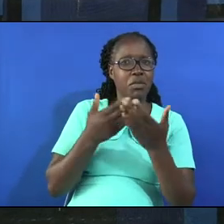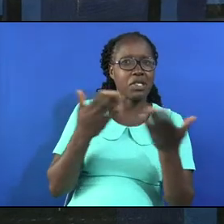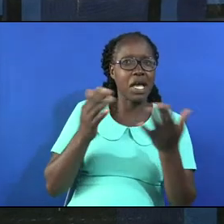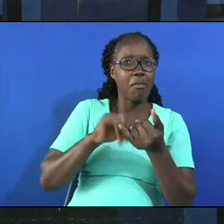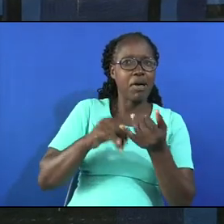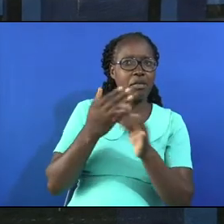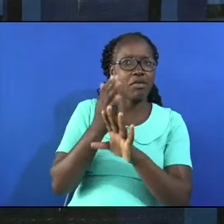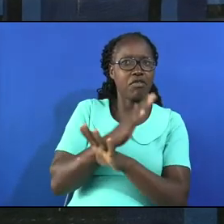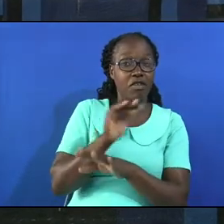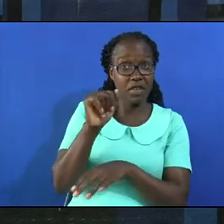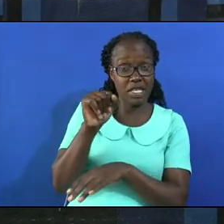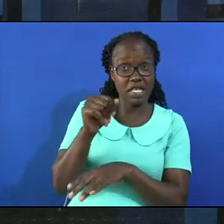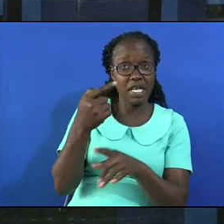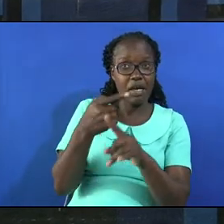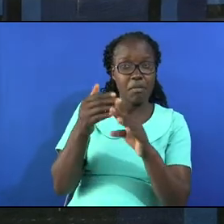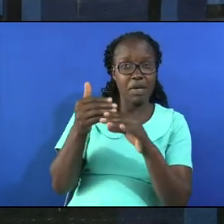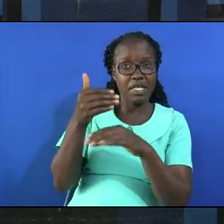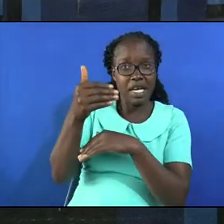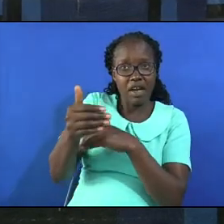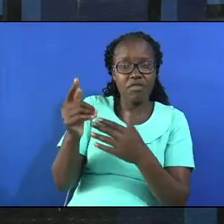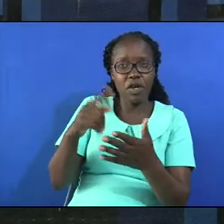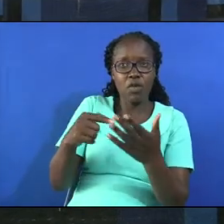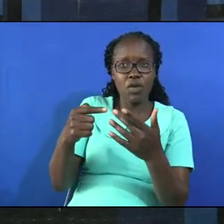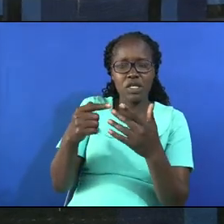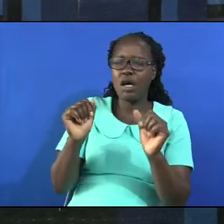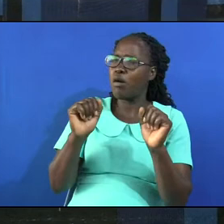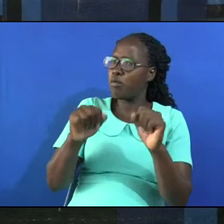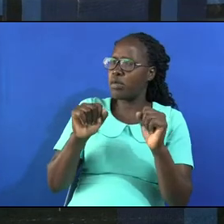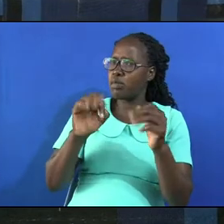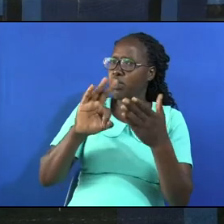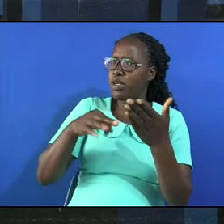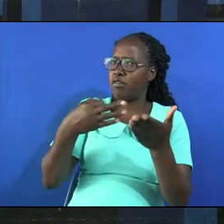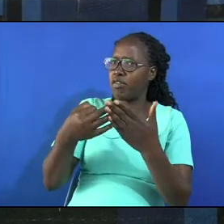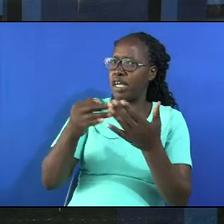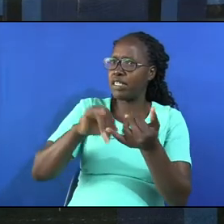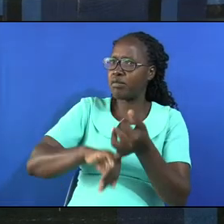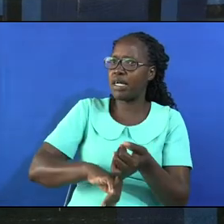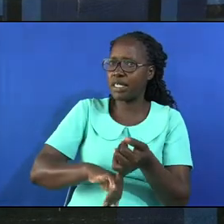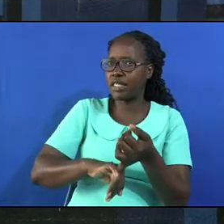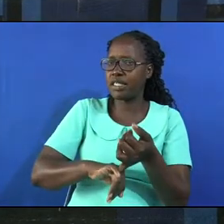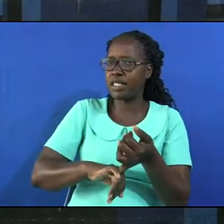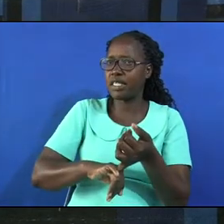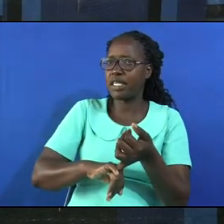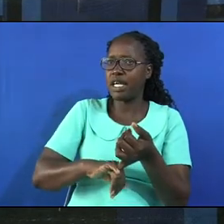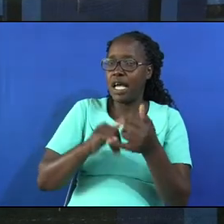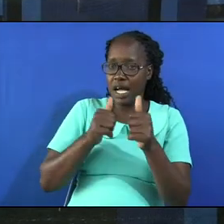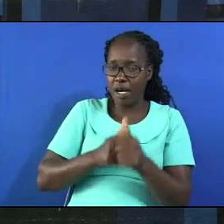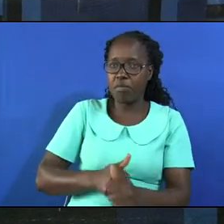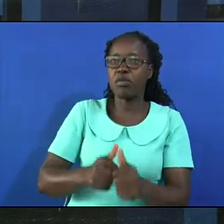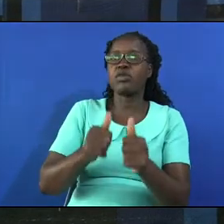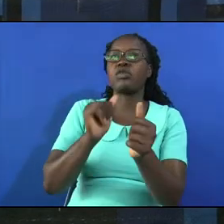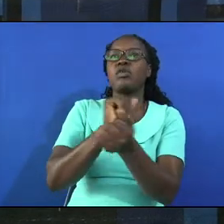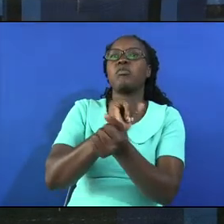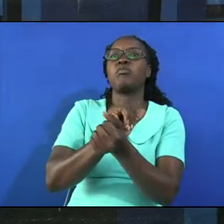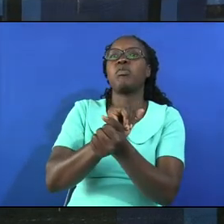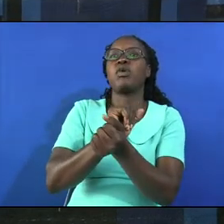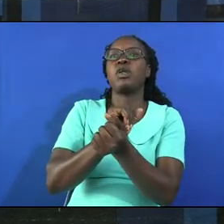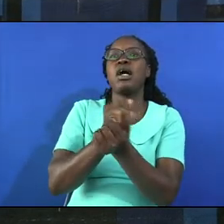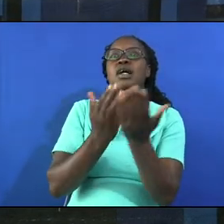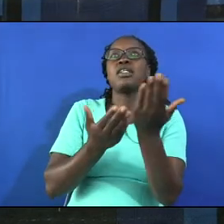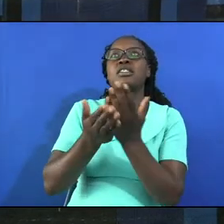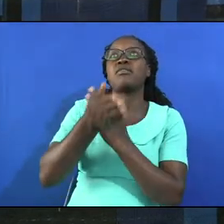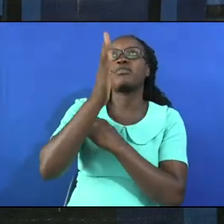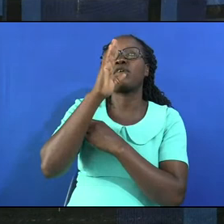have been married. And after what is possibly a failed marriage, Apostle Paul serves